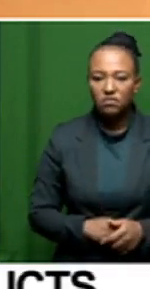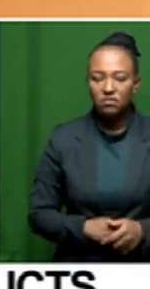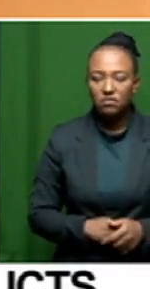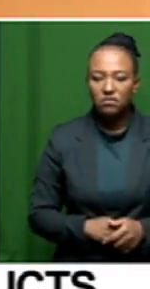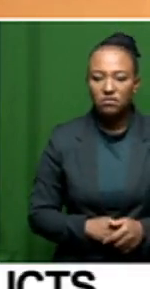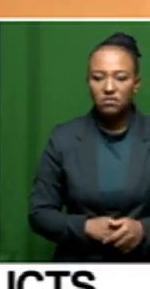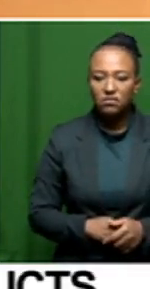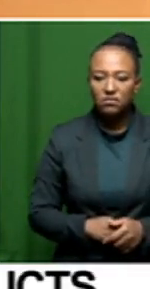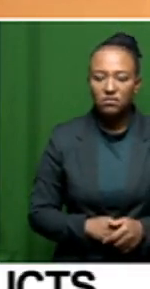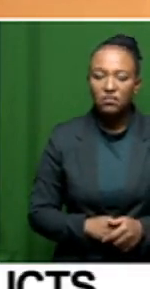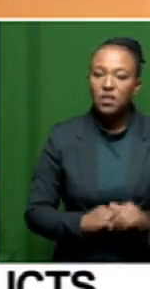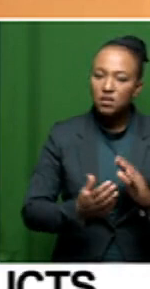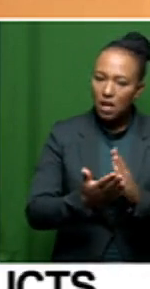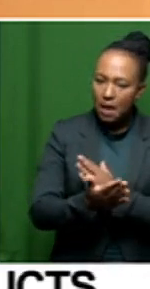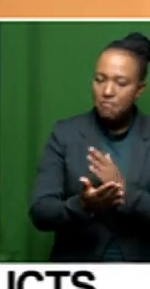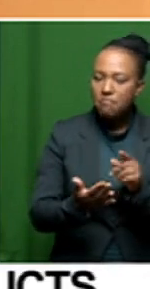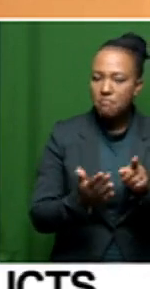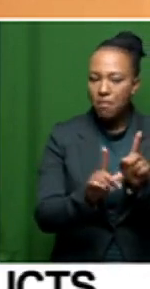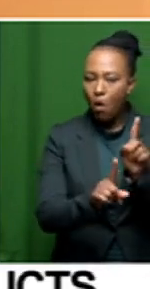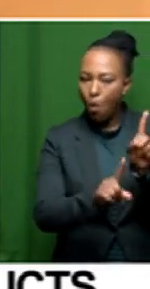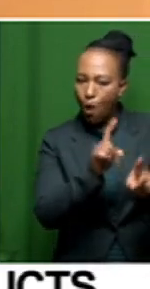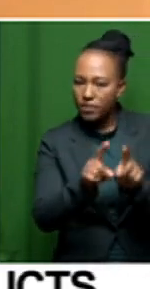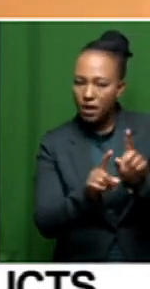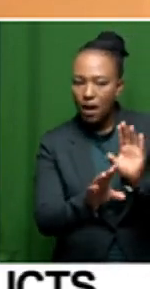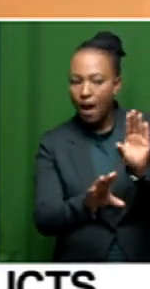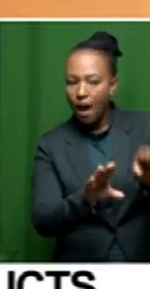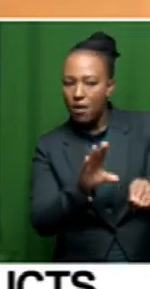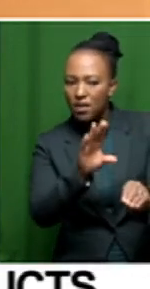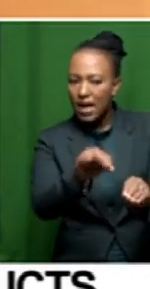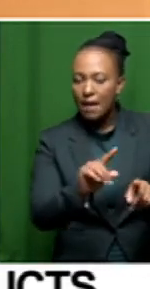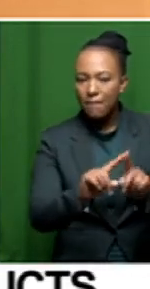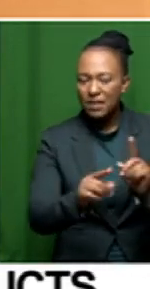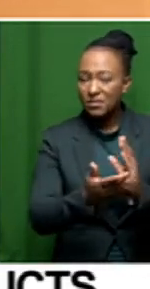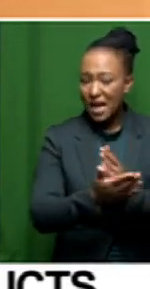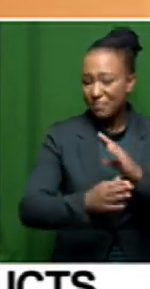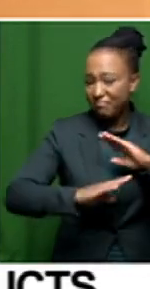Some of the questions they did ask, we are satisfied, but some were not